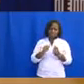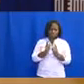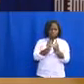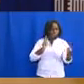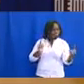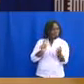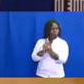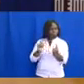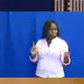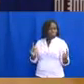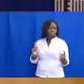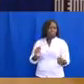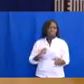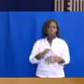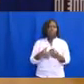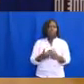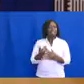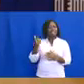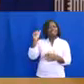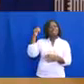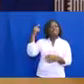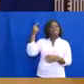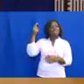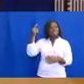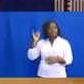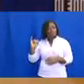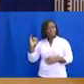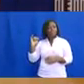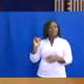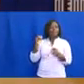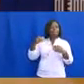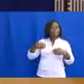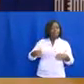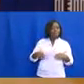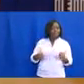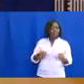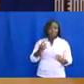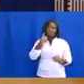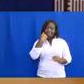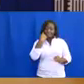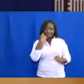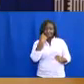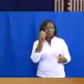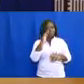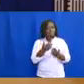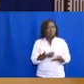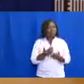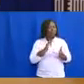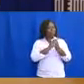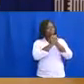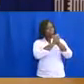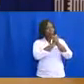distancing protocols of the 2nd D. and Takaradi markets were recently highly commended by me